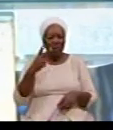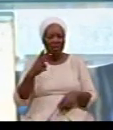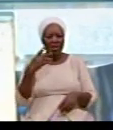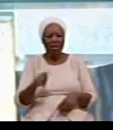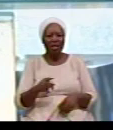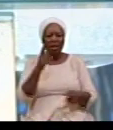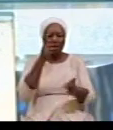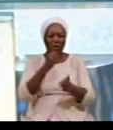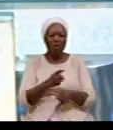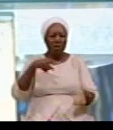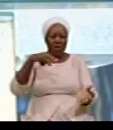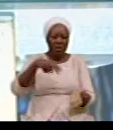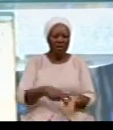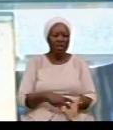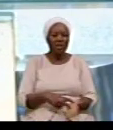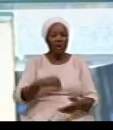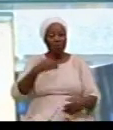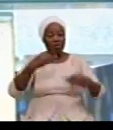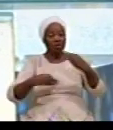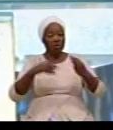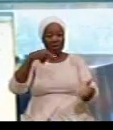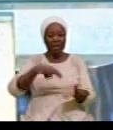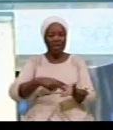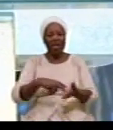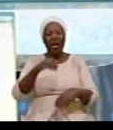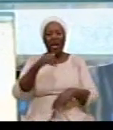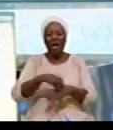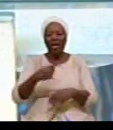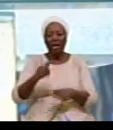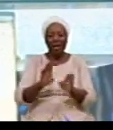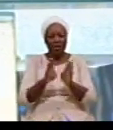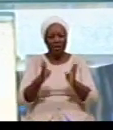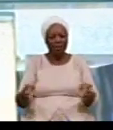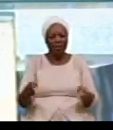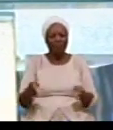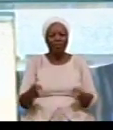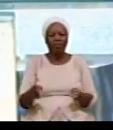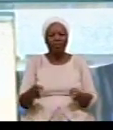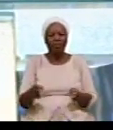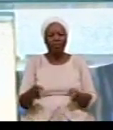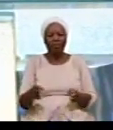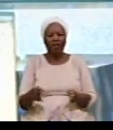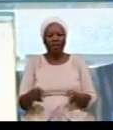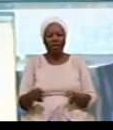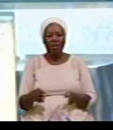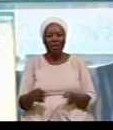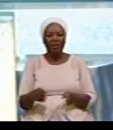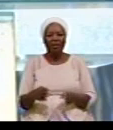standeth at the door. Take, my brethren, the prophets, those who have gone before